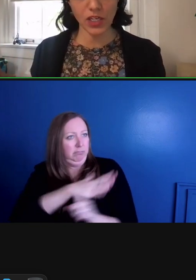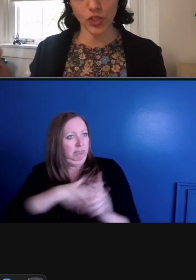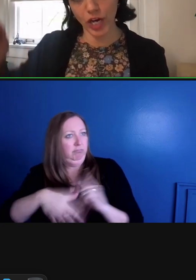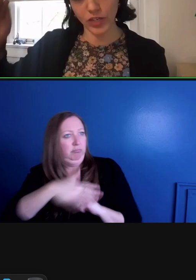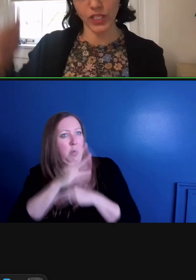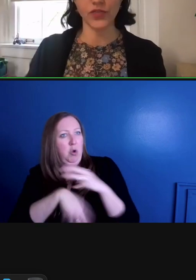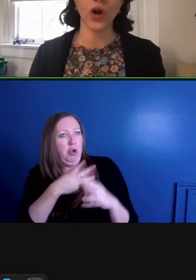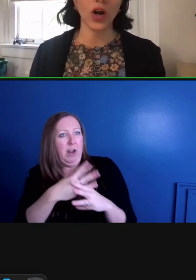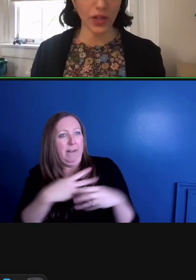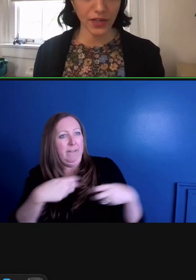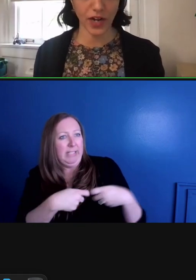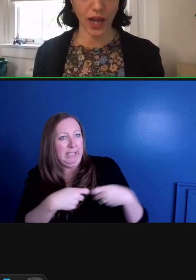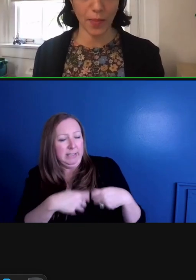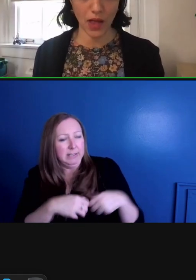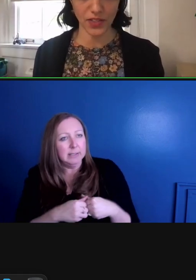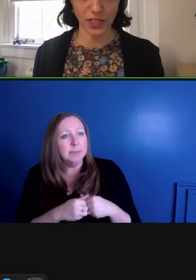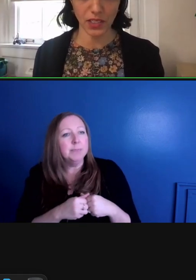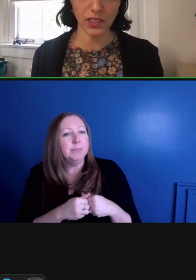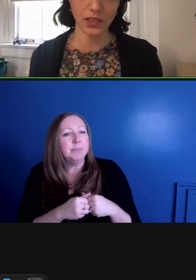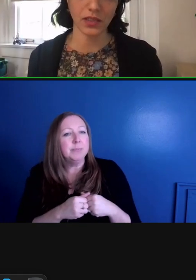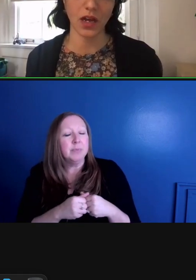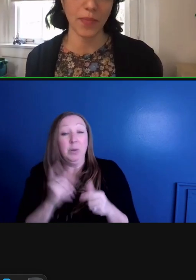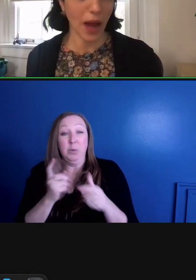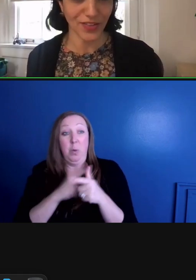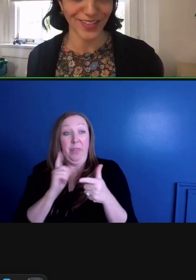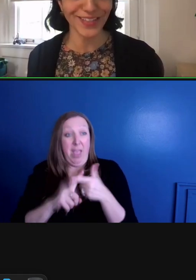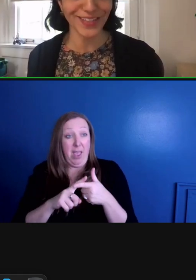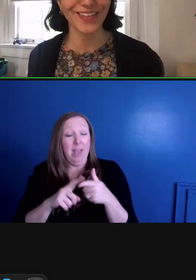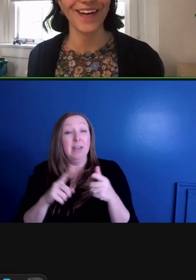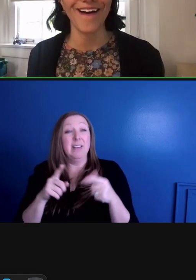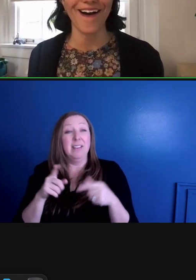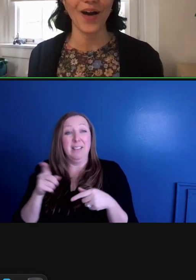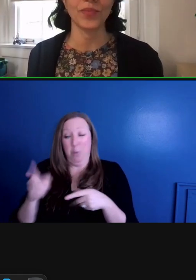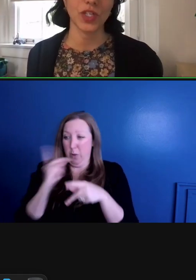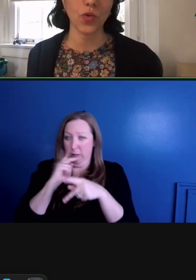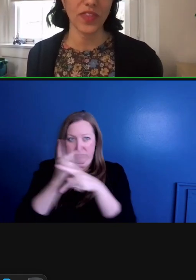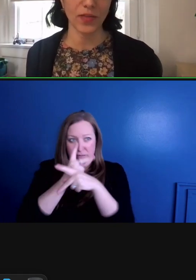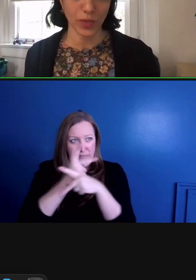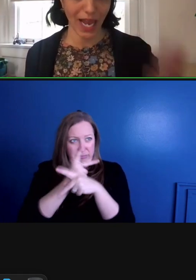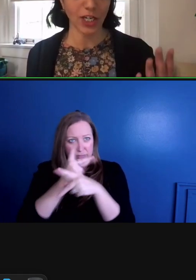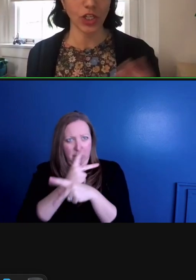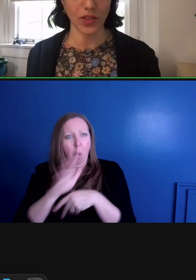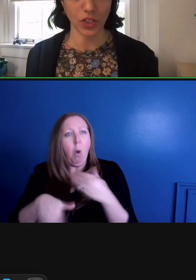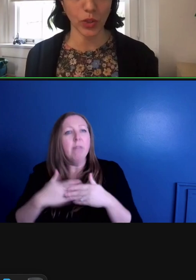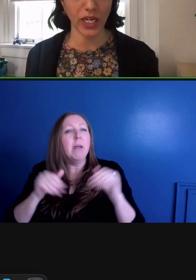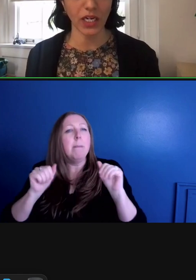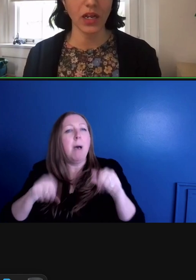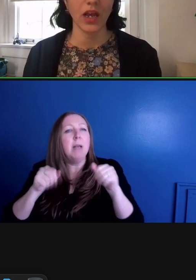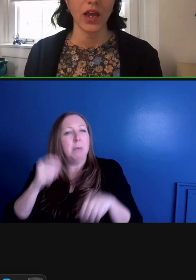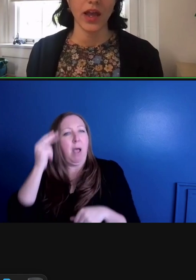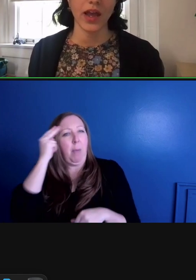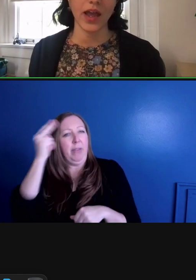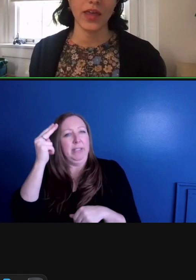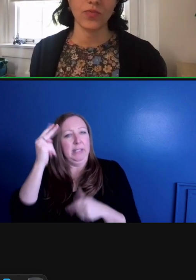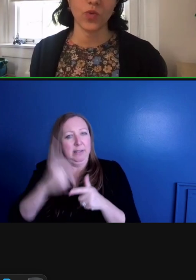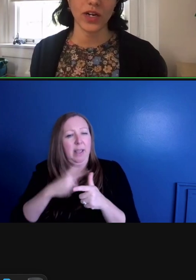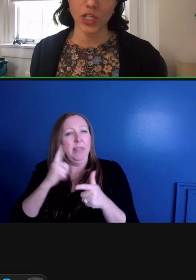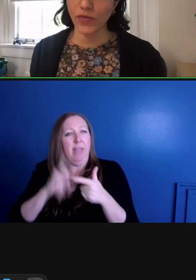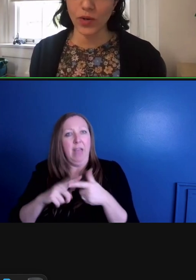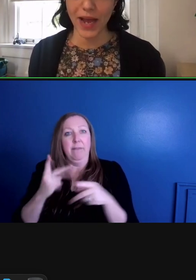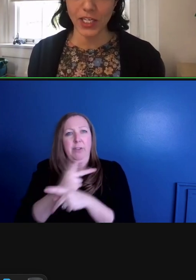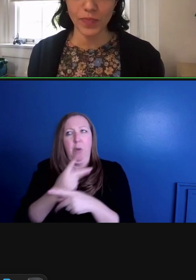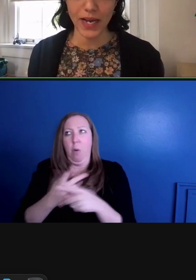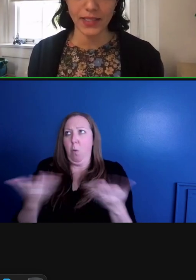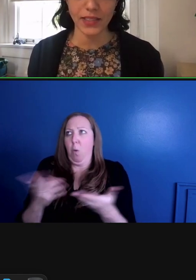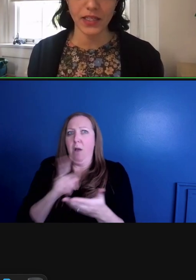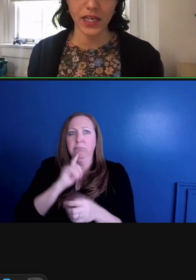the simulated trajectories for all the different hypotheses to the one that was actually on the screen. And